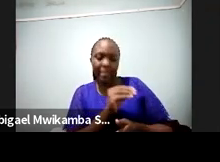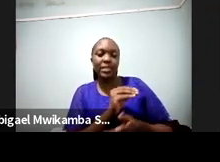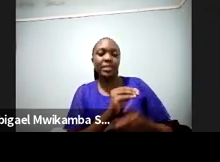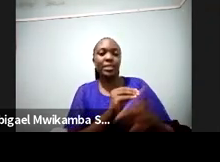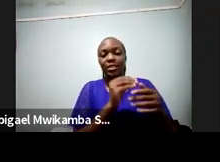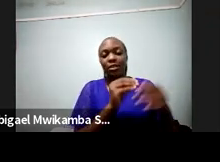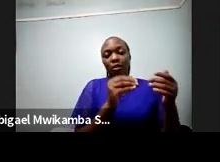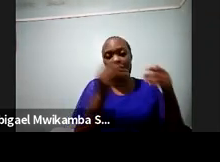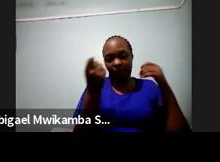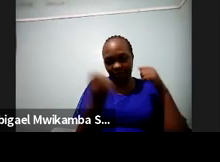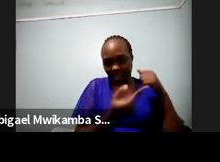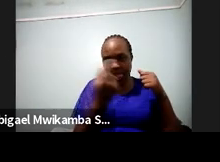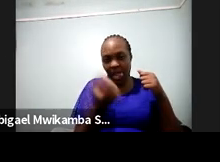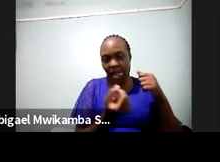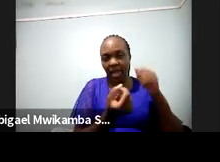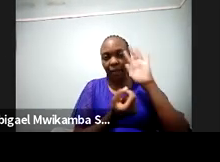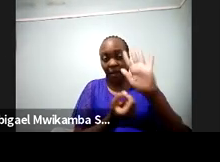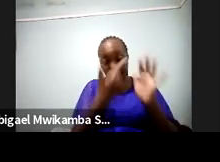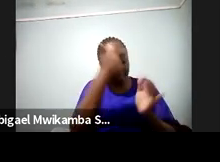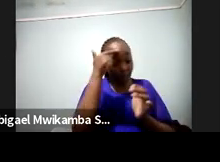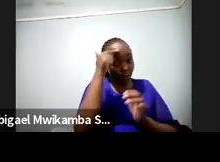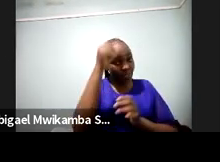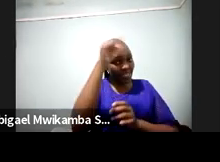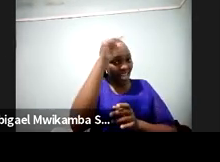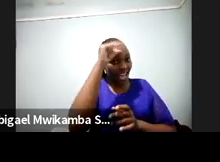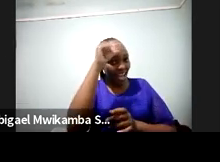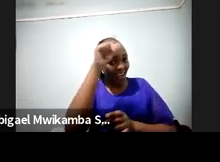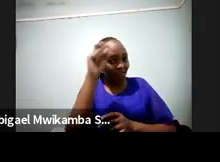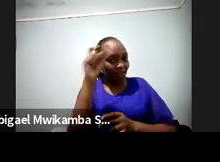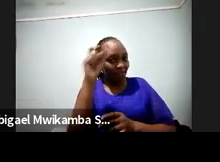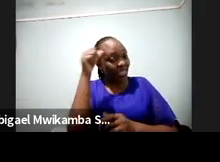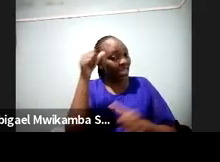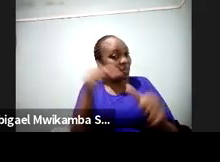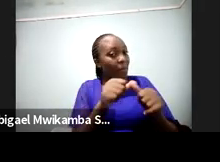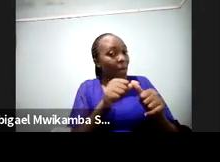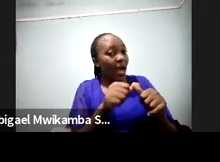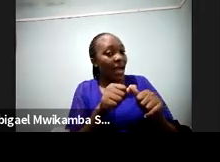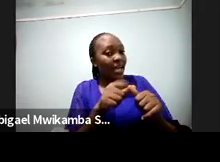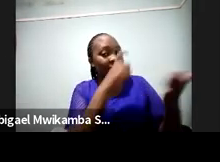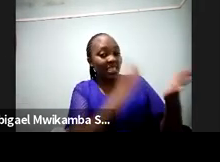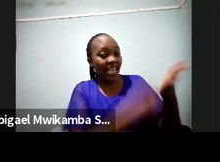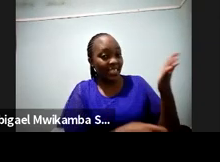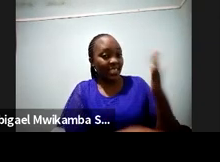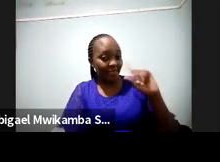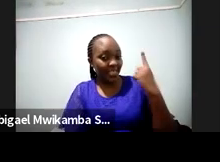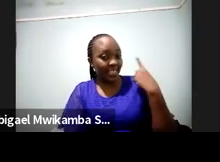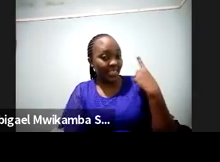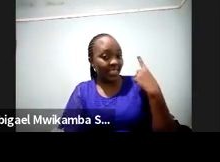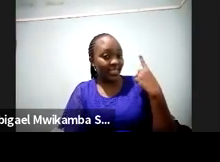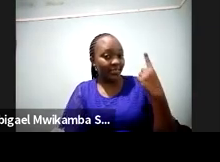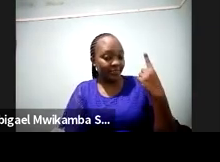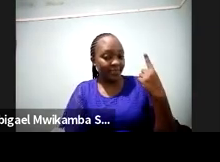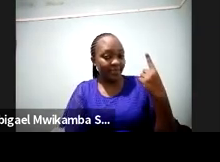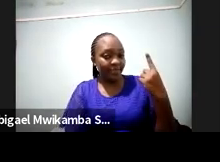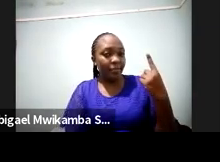eats before you eat. You may not be able to touch it because it's at source. So that's your net